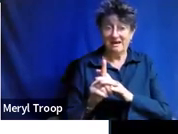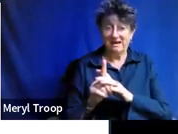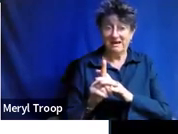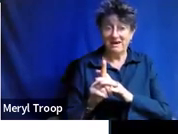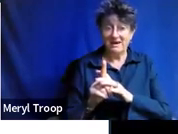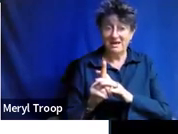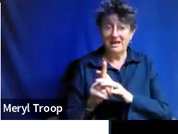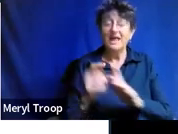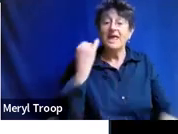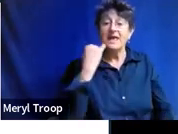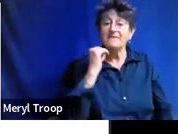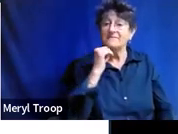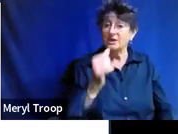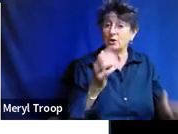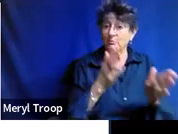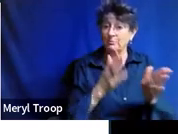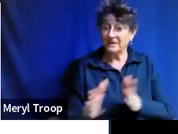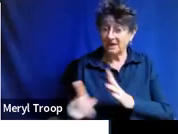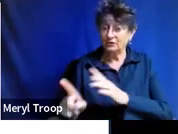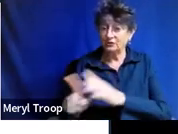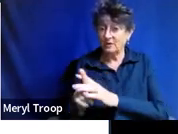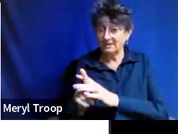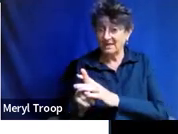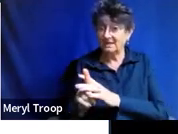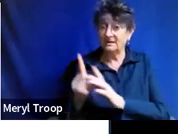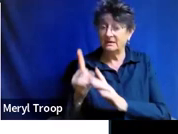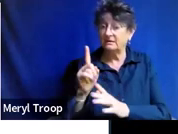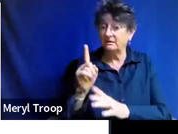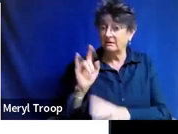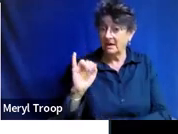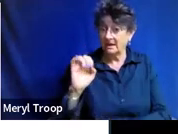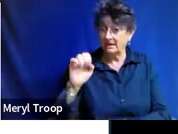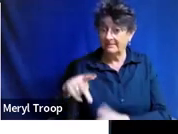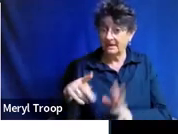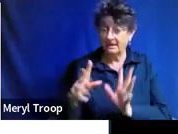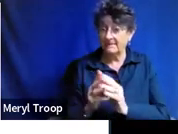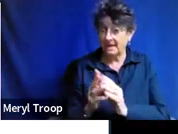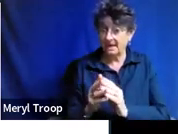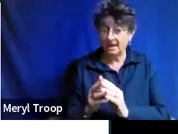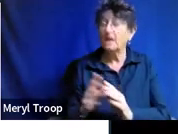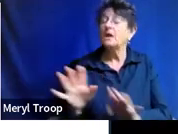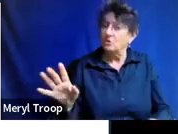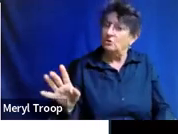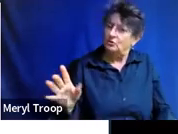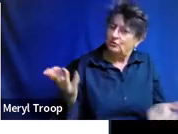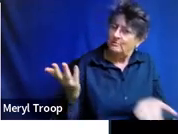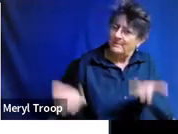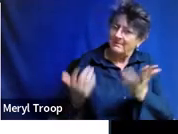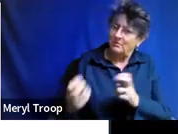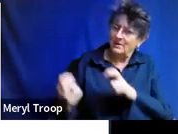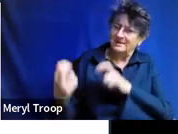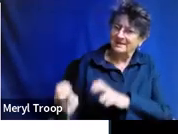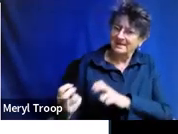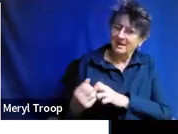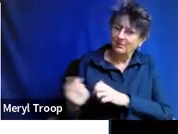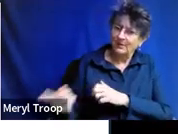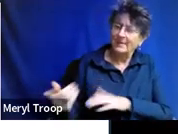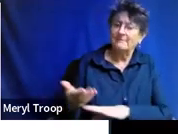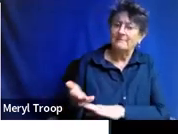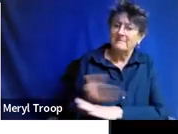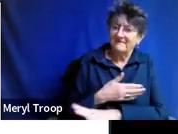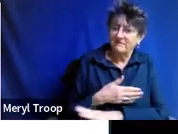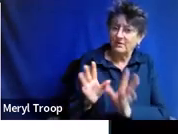if they don't plan on attending, you probably want to meet with them before the meeting to get their ideas about